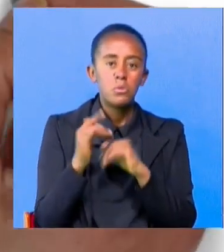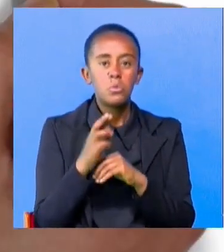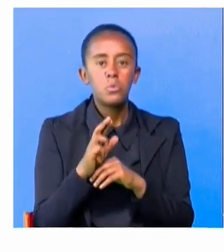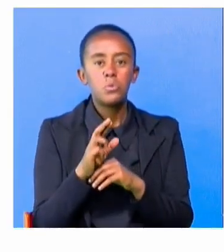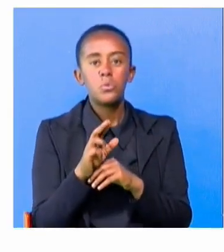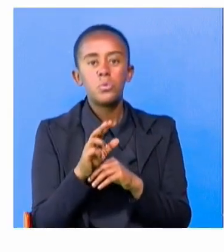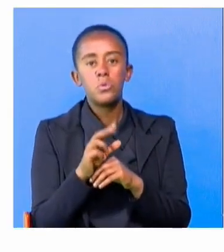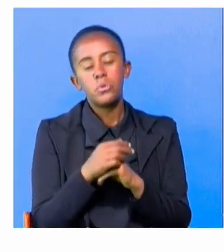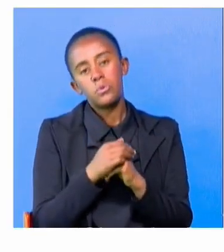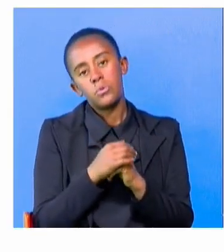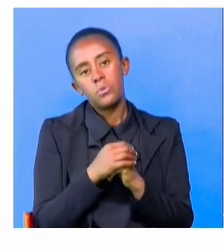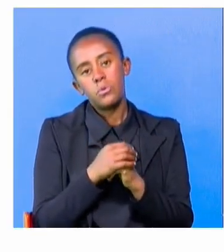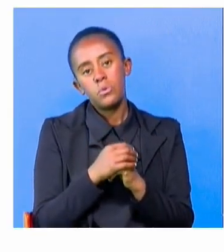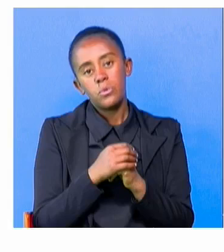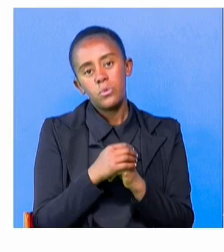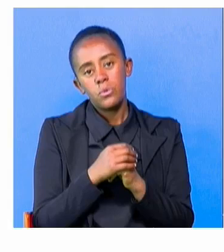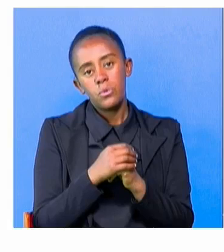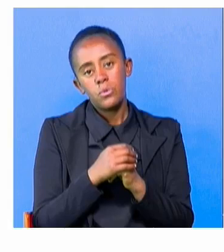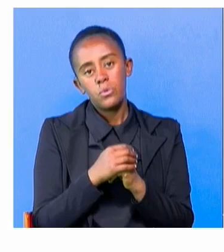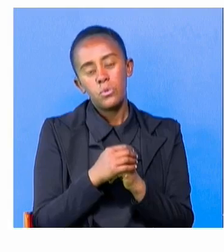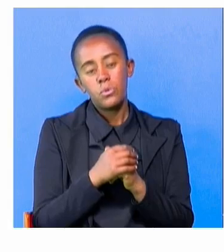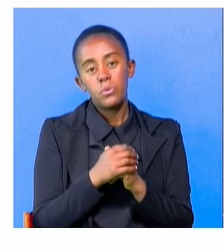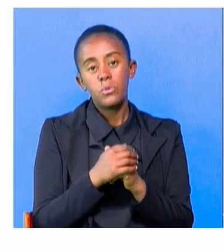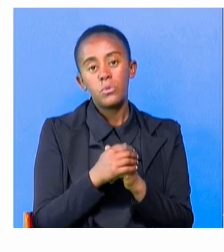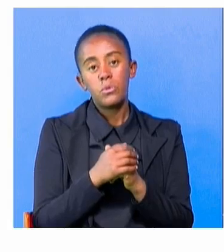30 words, okay.